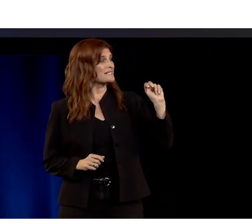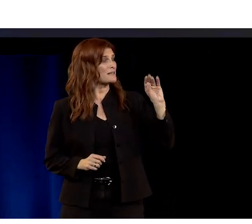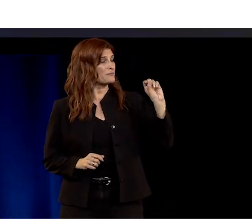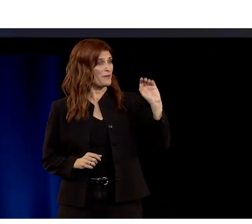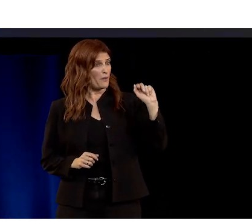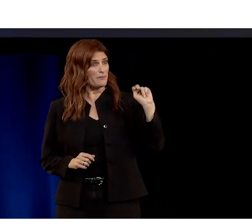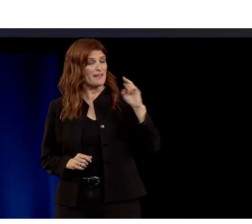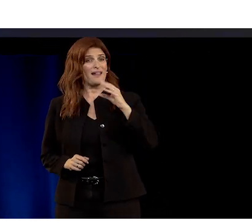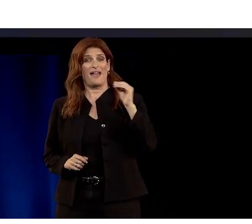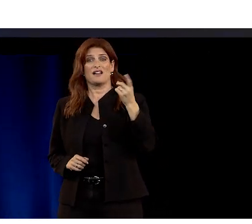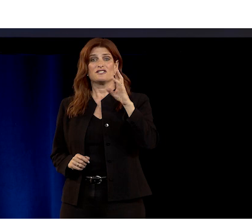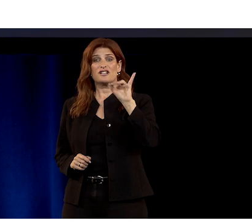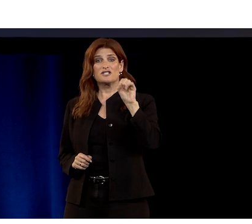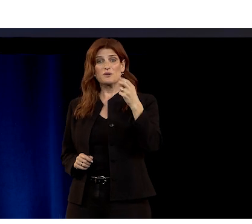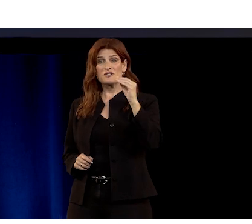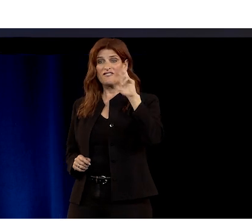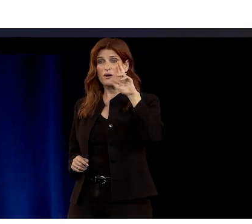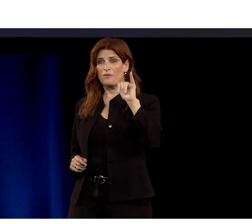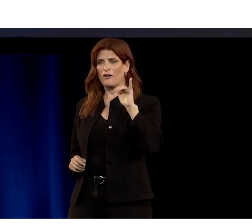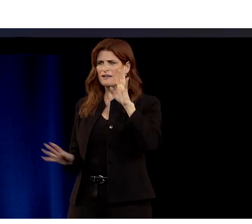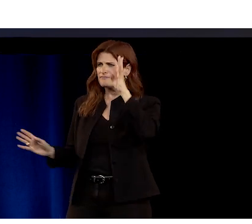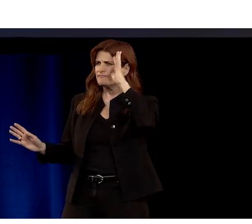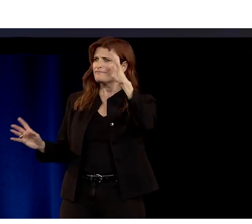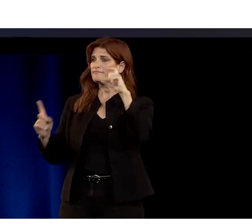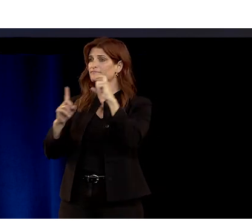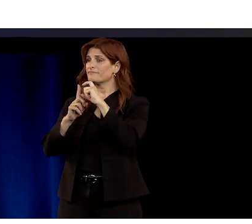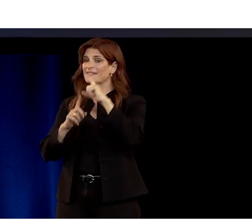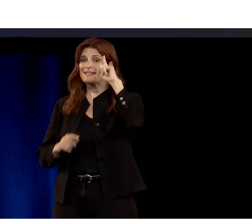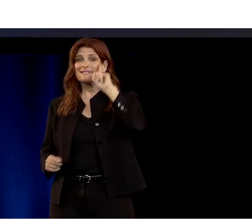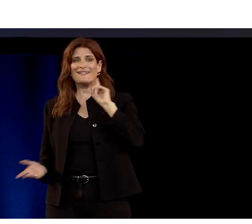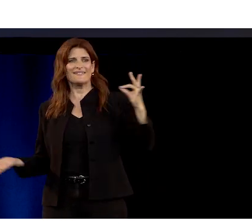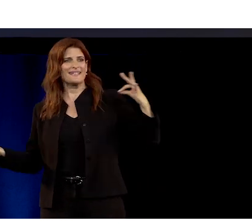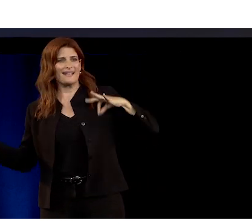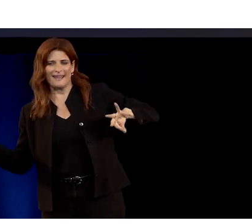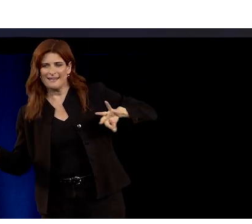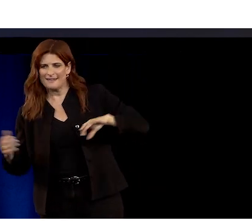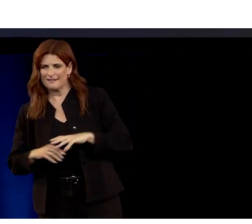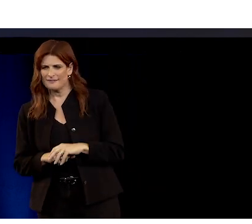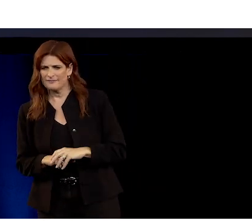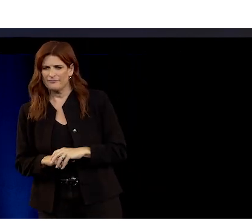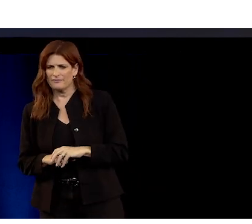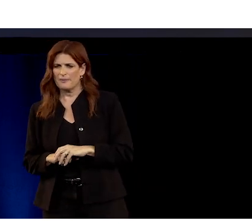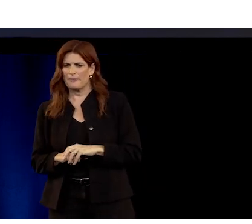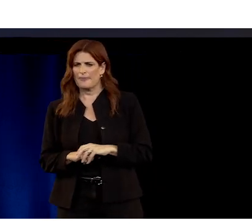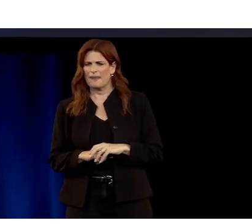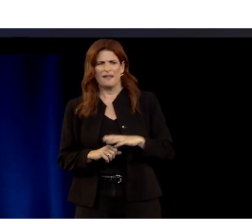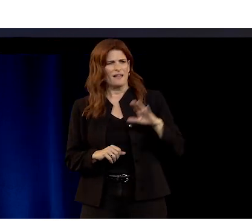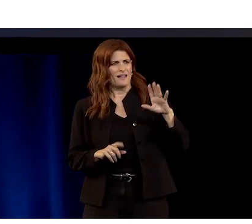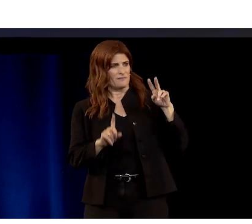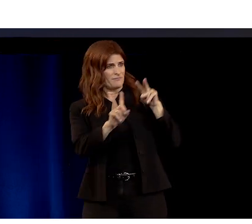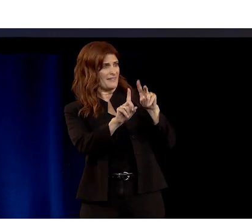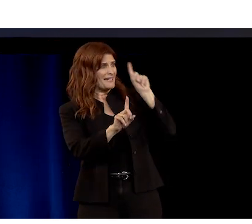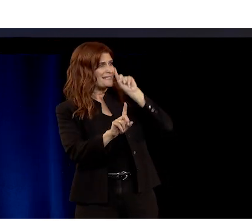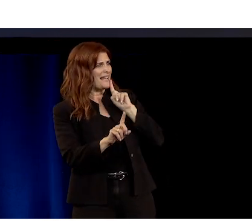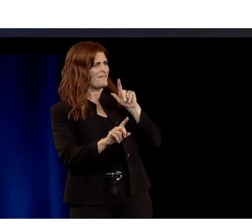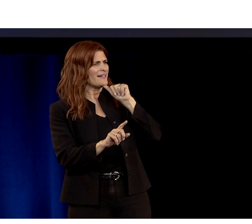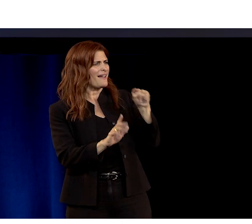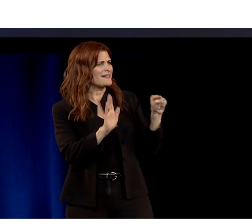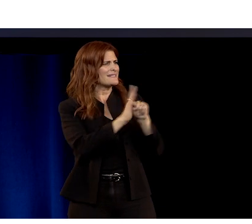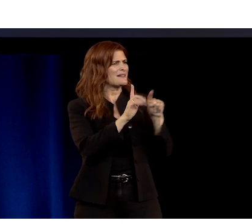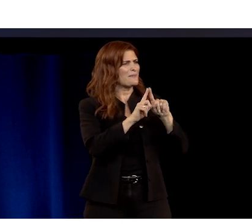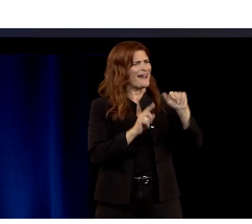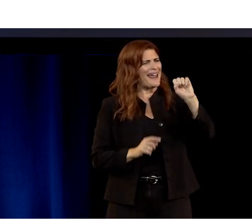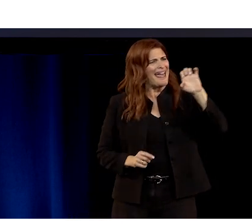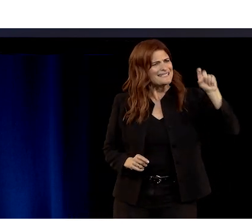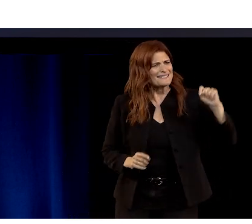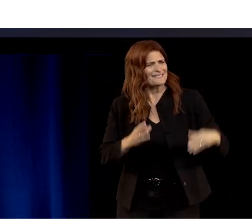Dr. Dirksen Bauman and Dr. Joseph Murray coined the concept of deaf gain, the idea that being